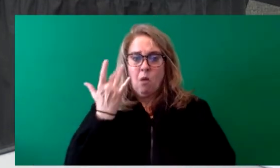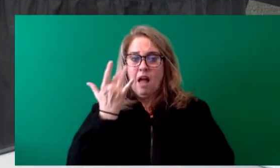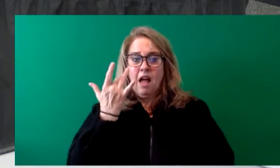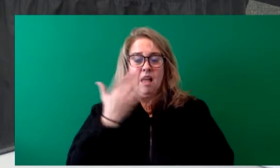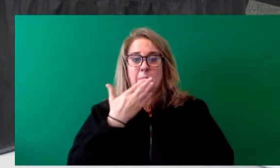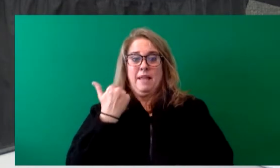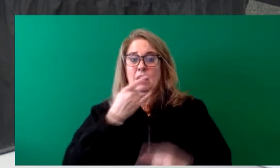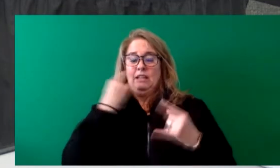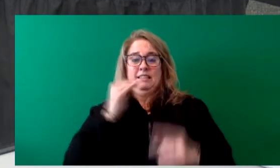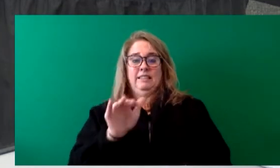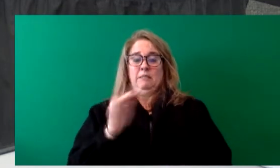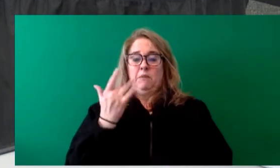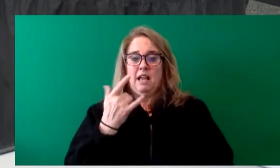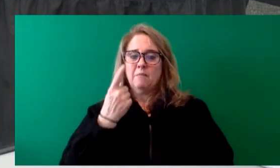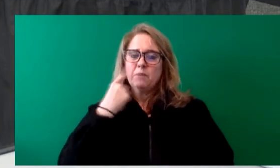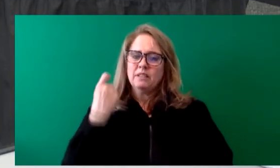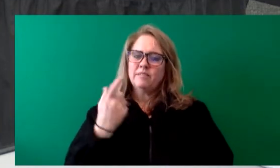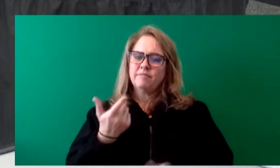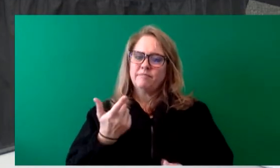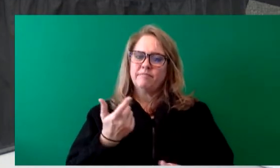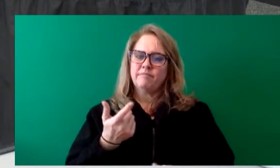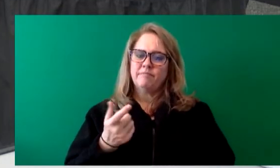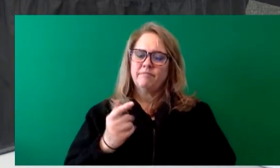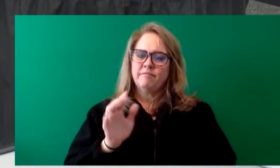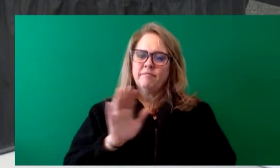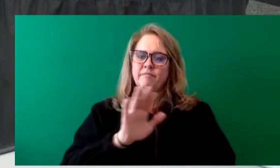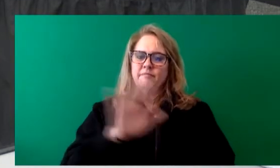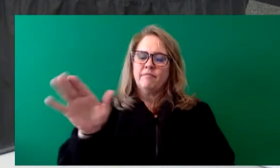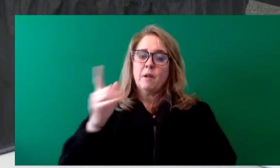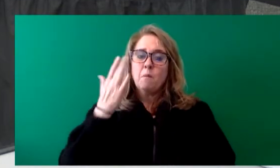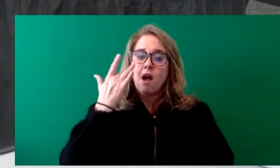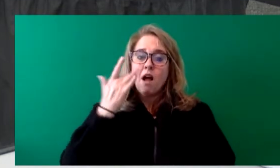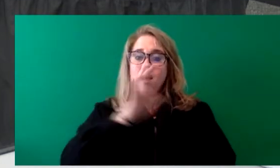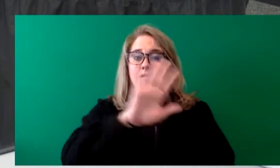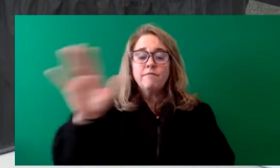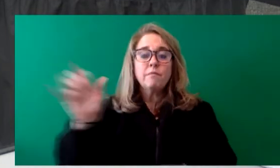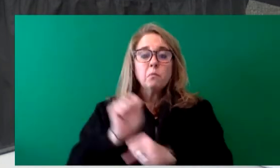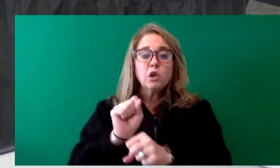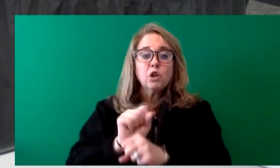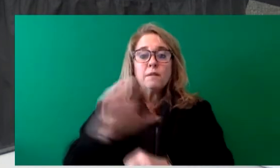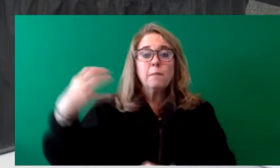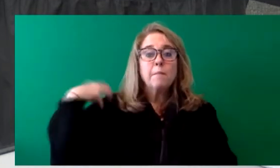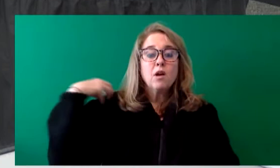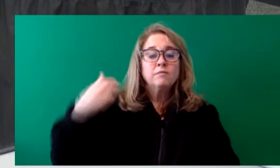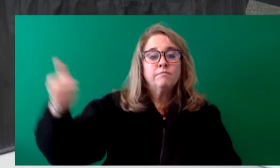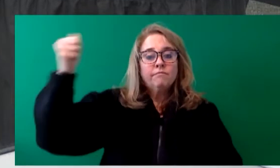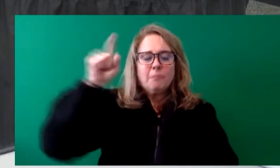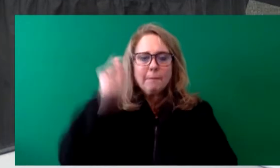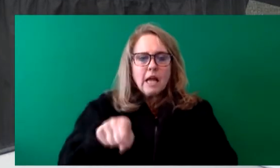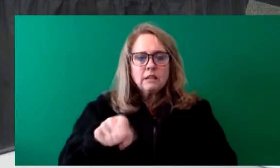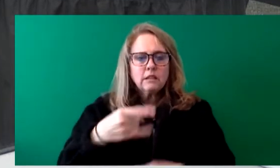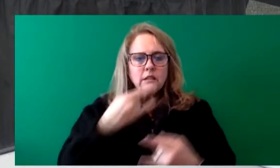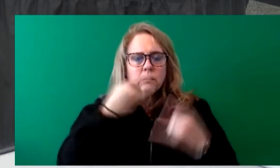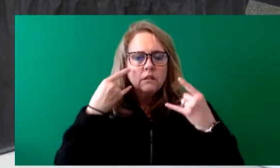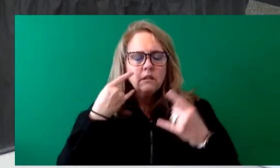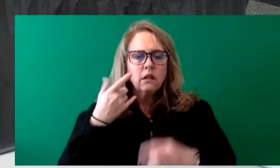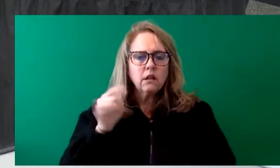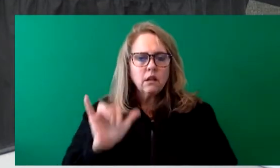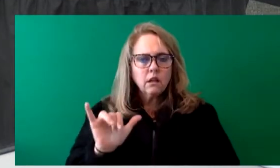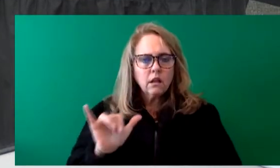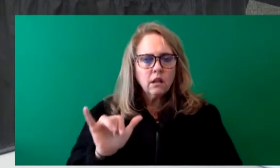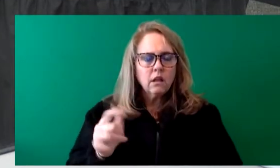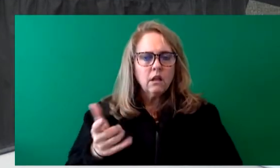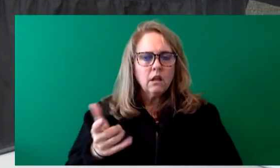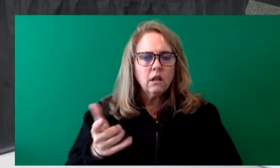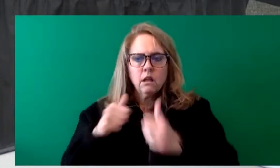that their employer requires them to wear a mask at work based on either what our website says or the